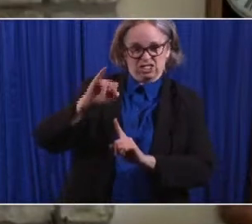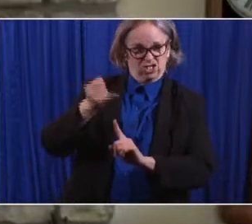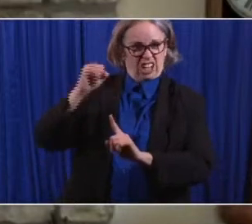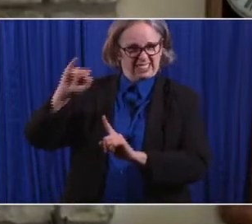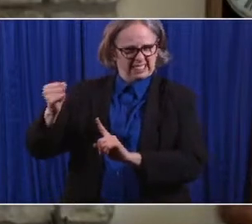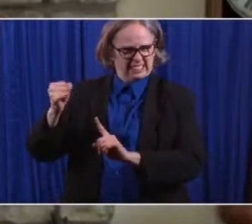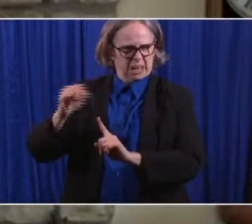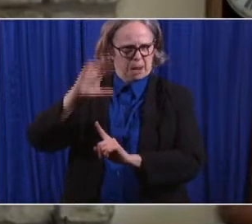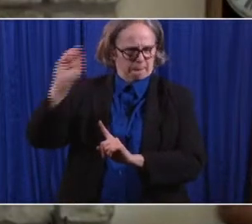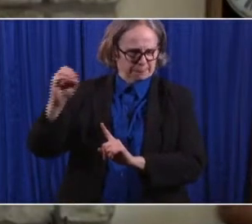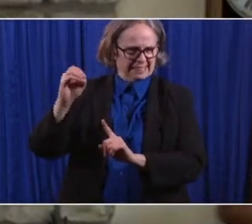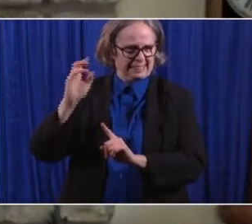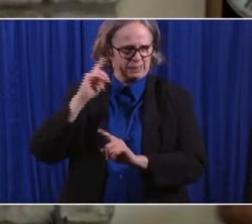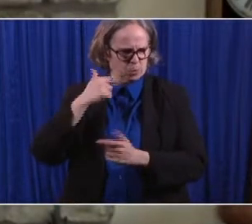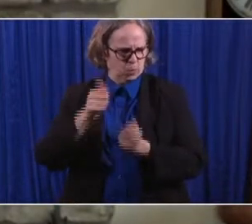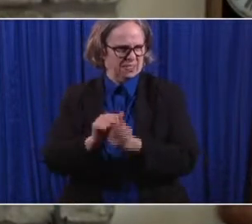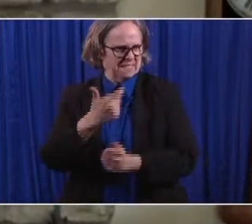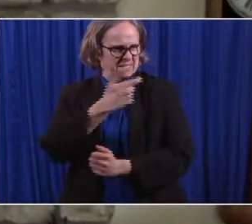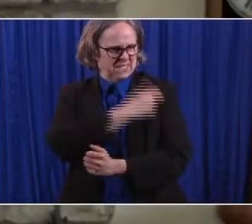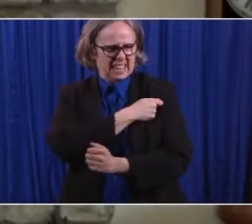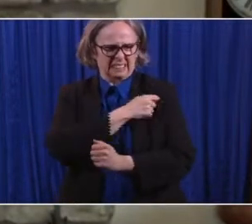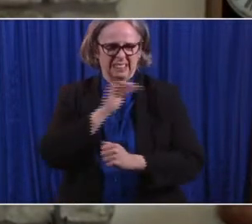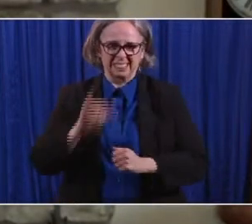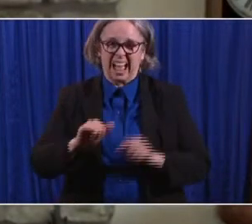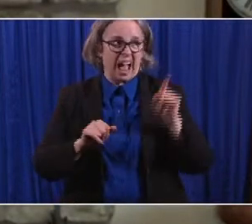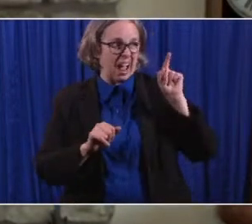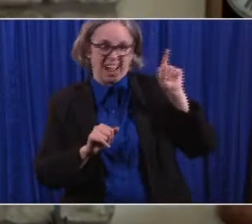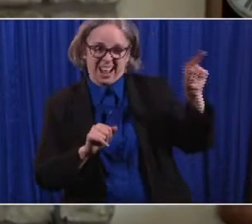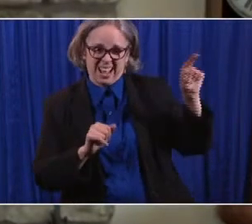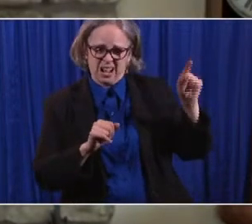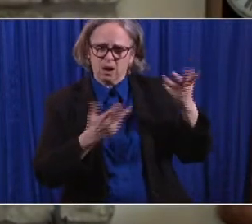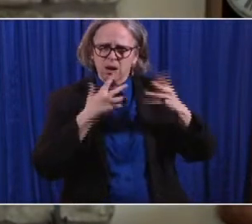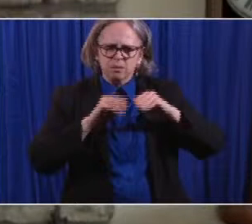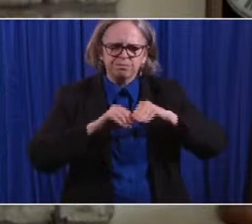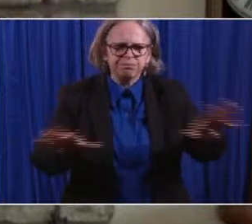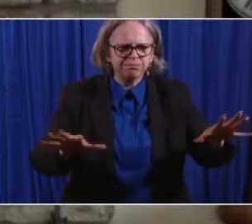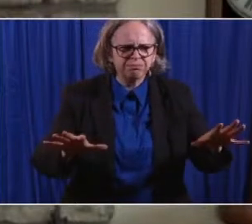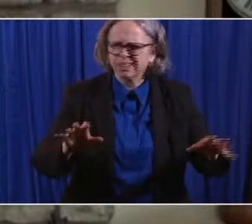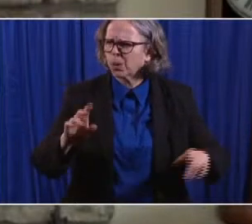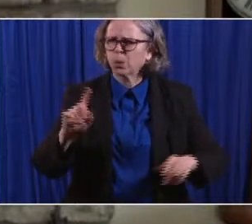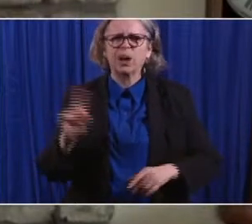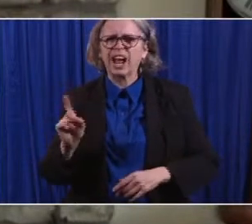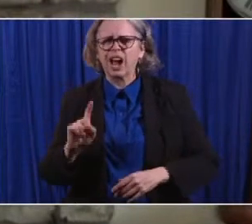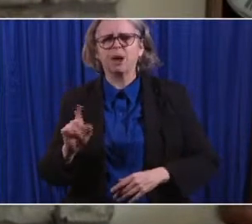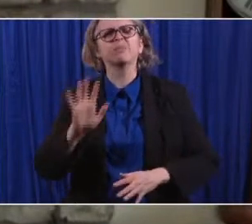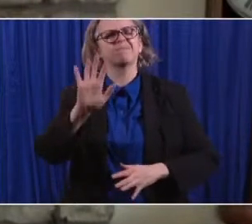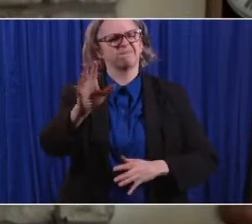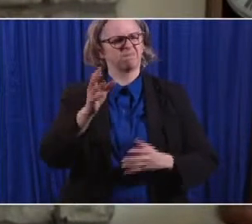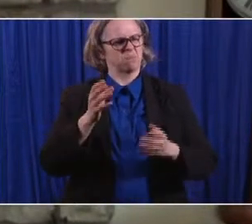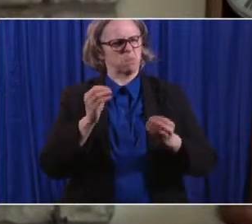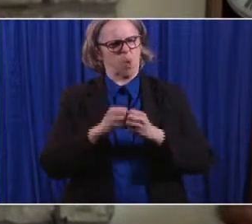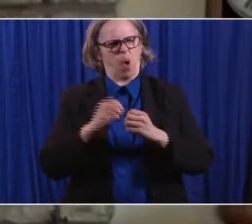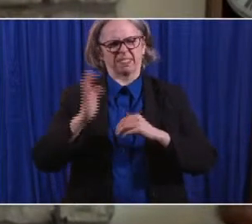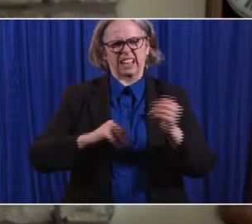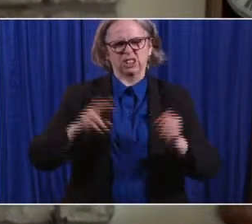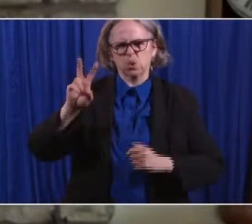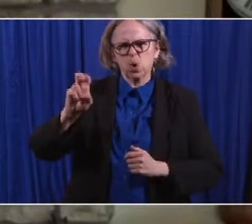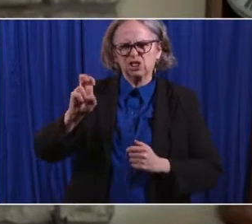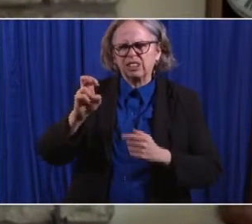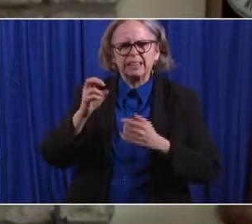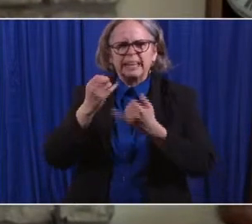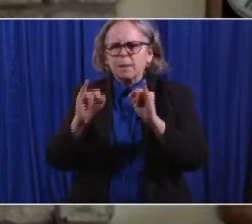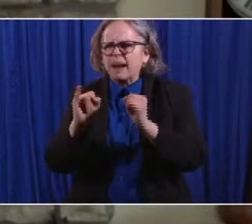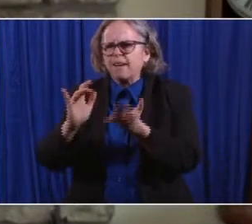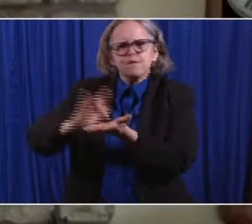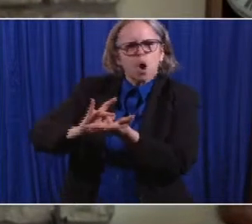& Johnson vaccine to over 200 independent pharmacies around